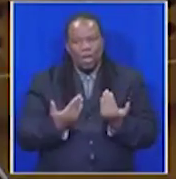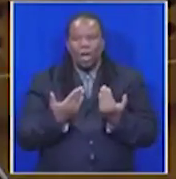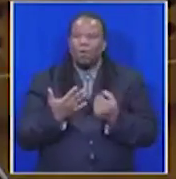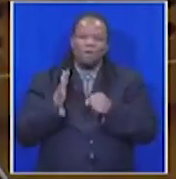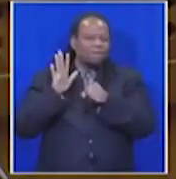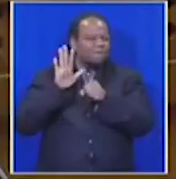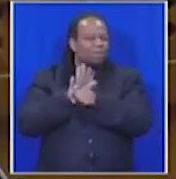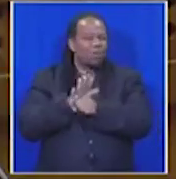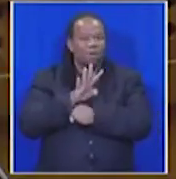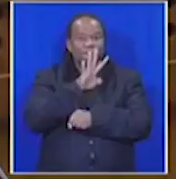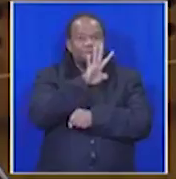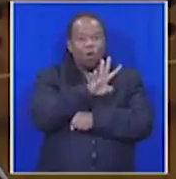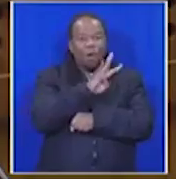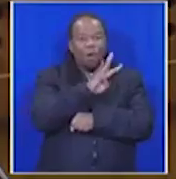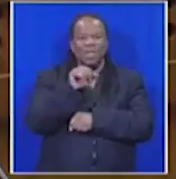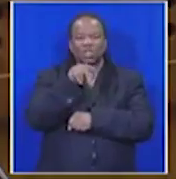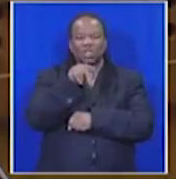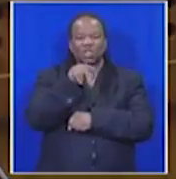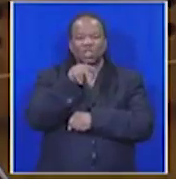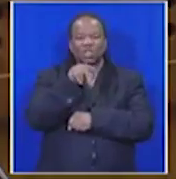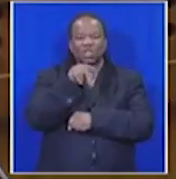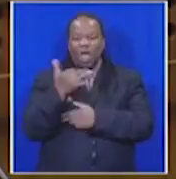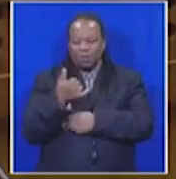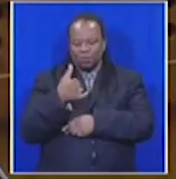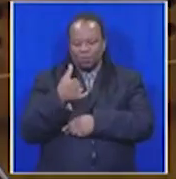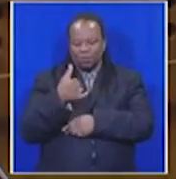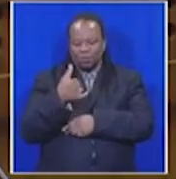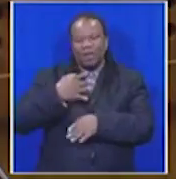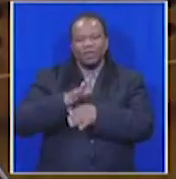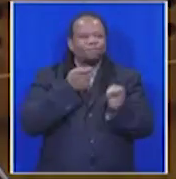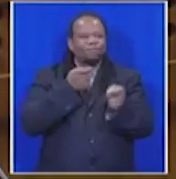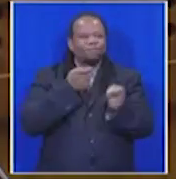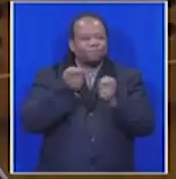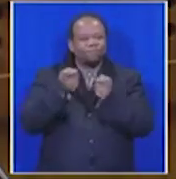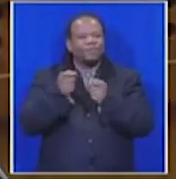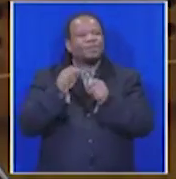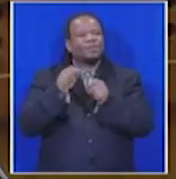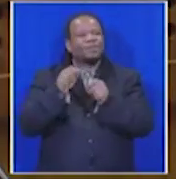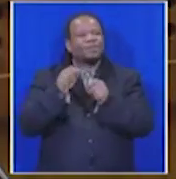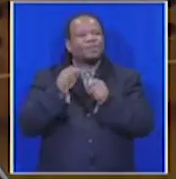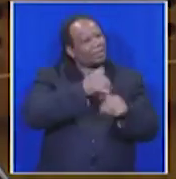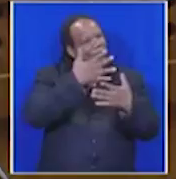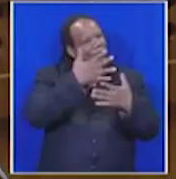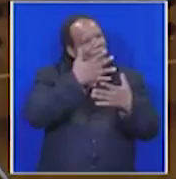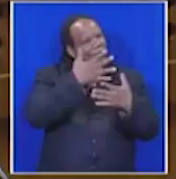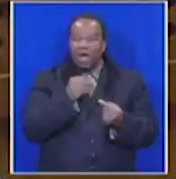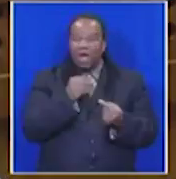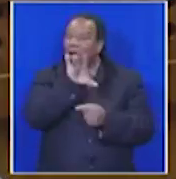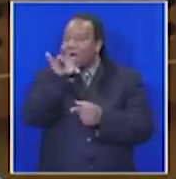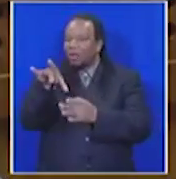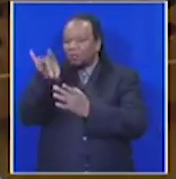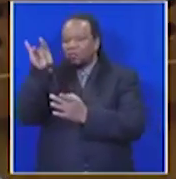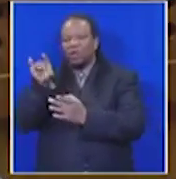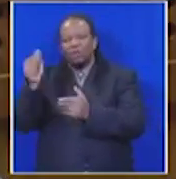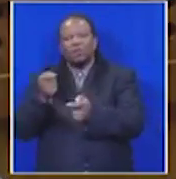metros and in municipalities across several provinces. We are truly an alternative government in waiting. On the 3rd